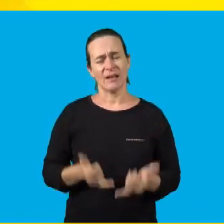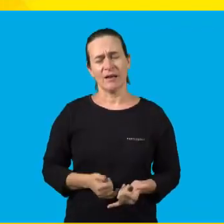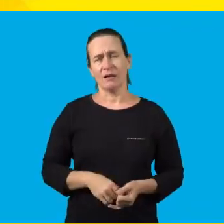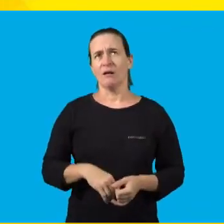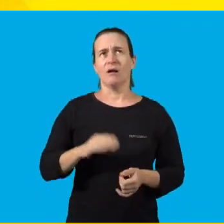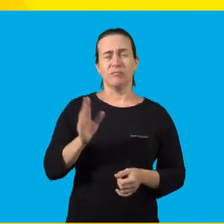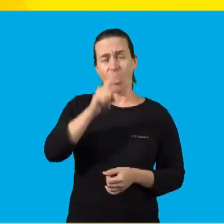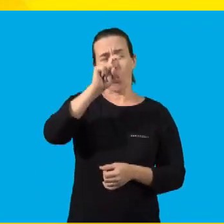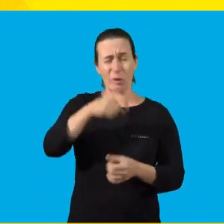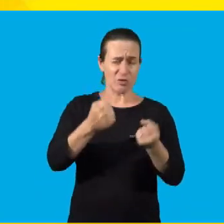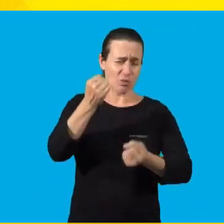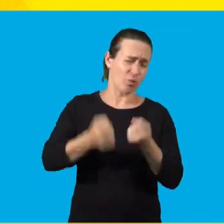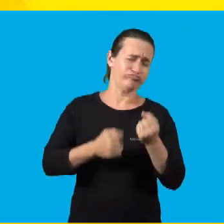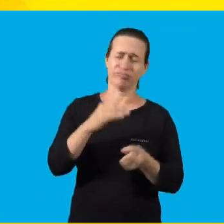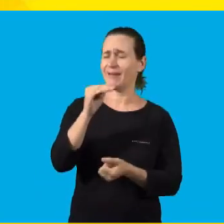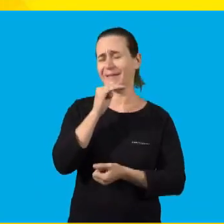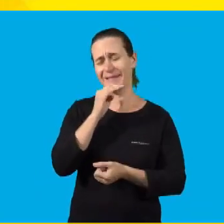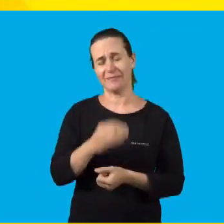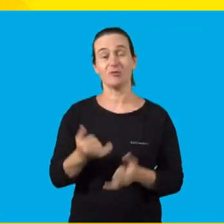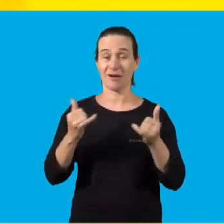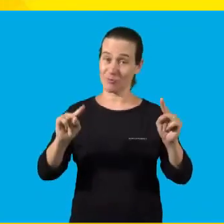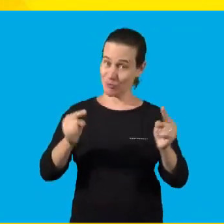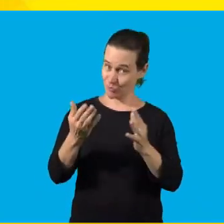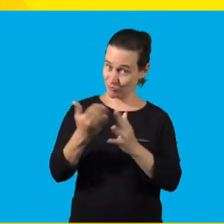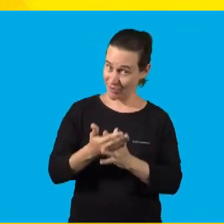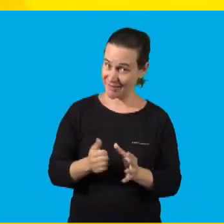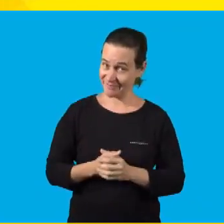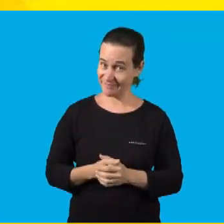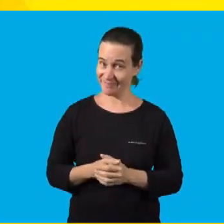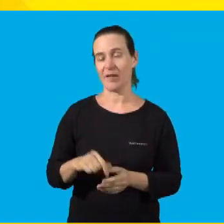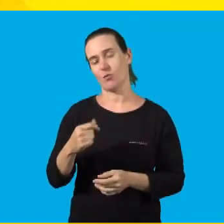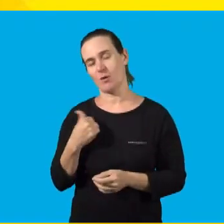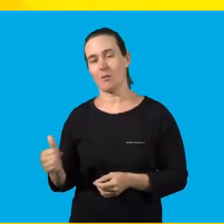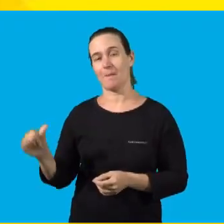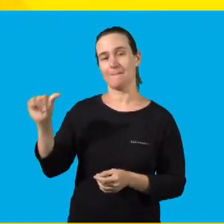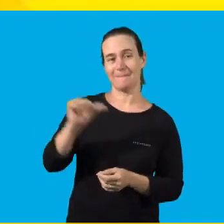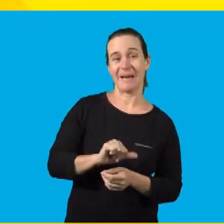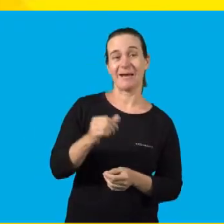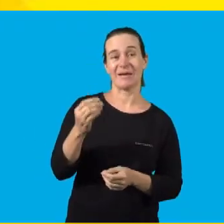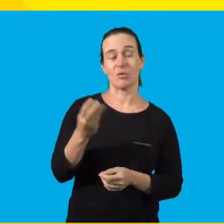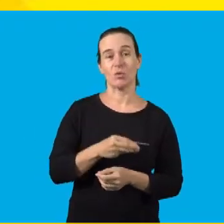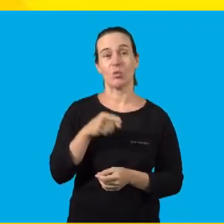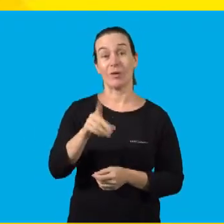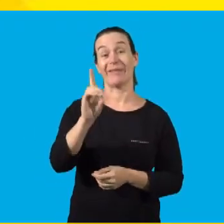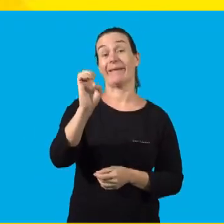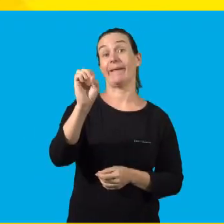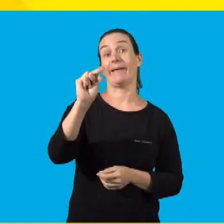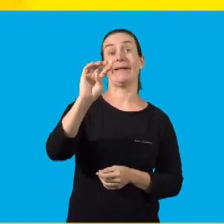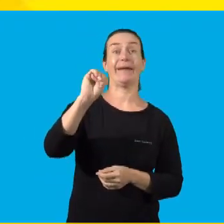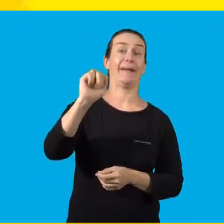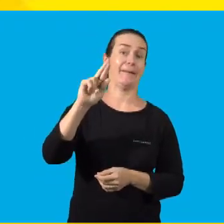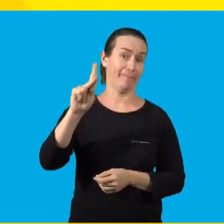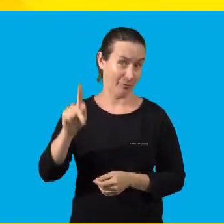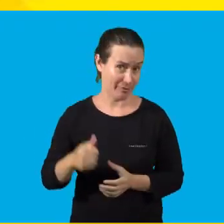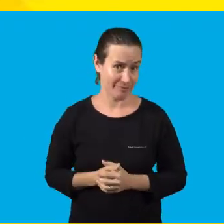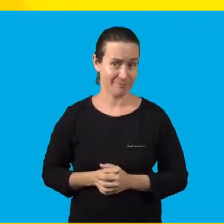dealt with enough of the witch trials. So let's quickly take a quick commercial break, and then we'll be back with the rotten state